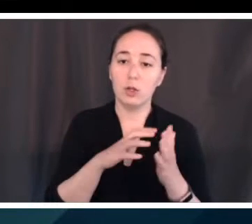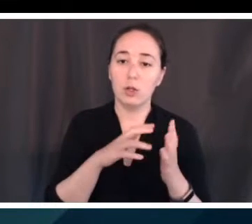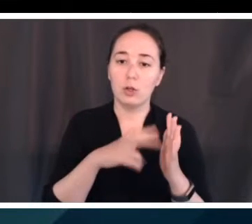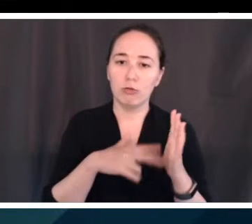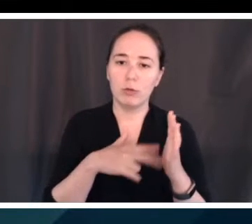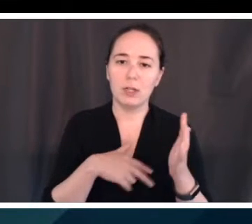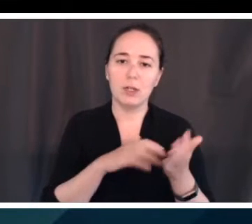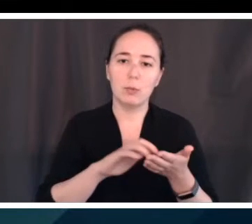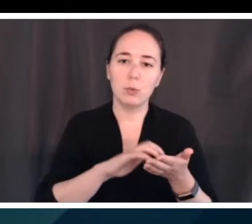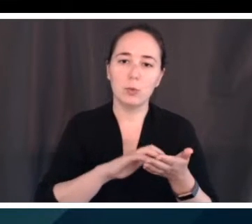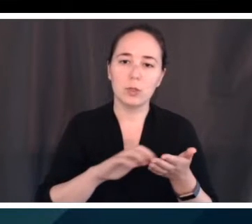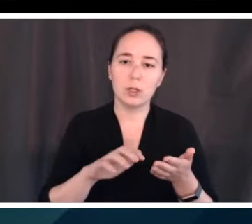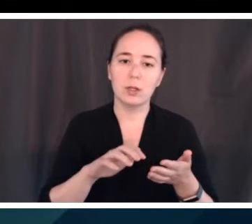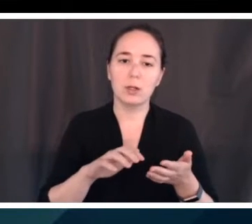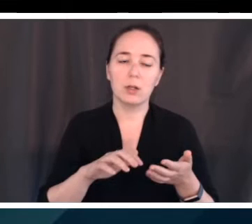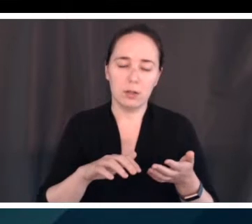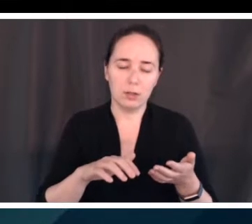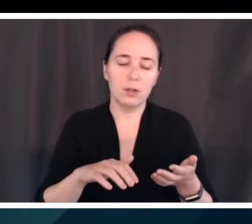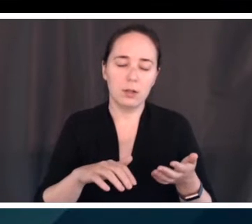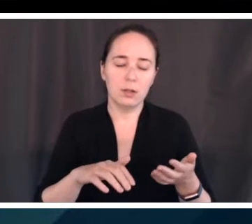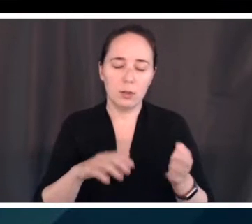want the exact